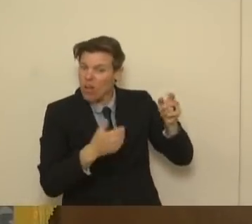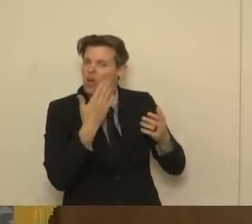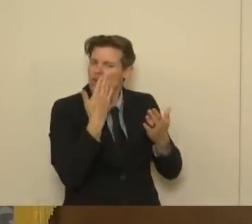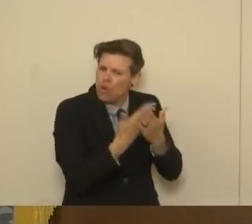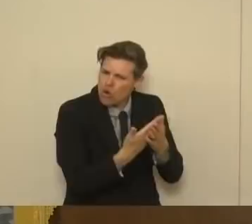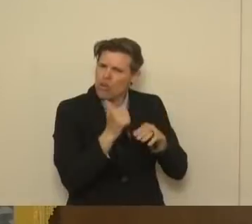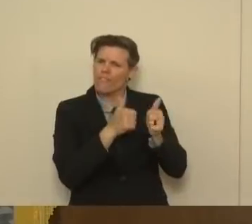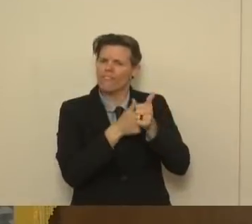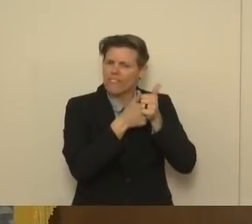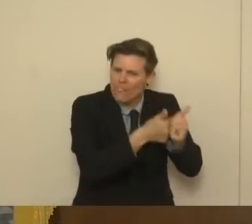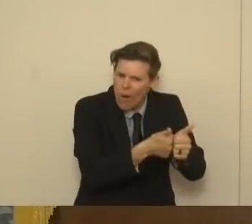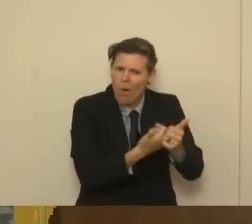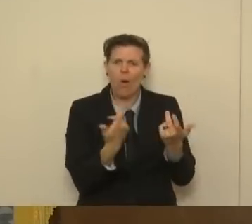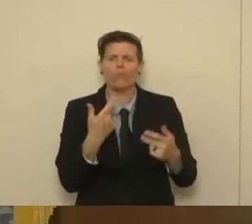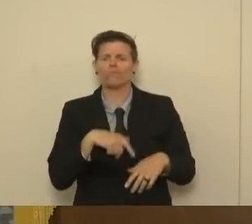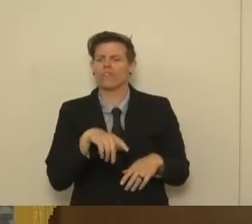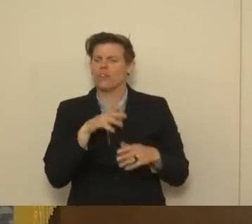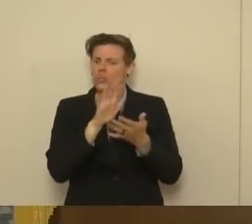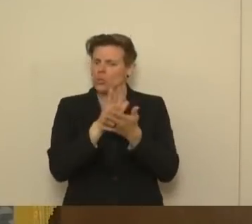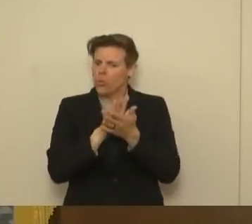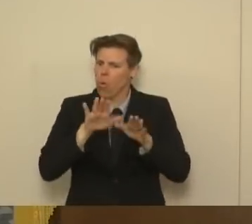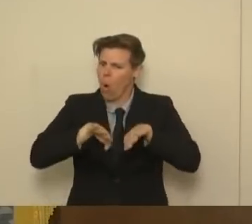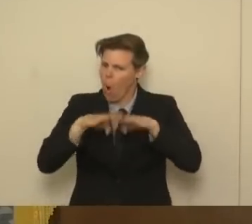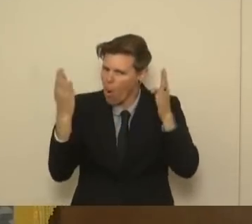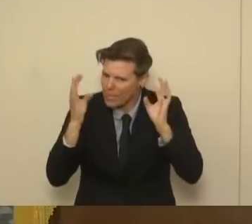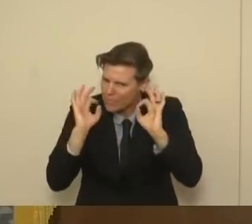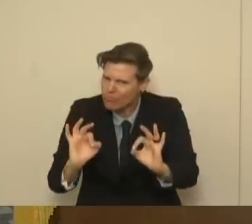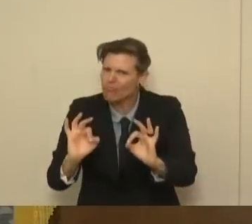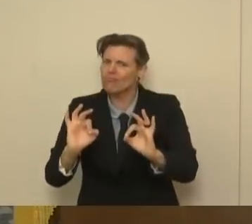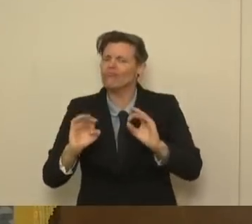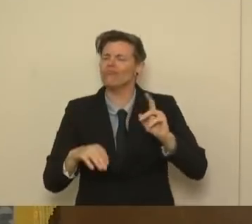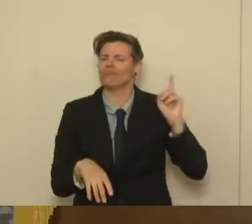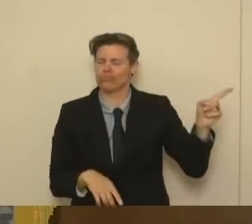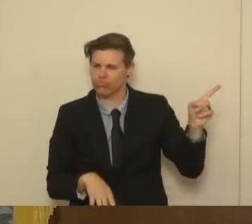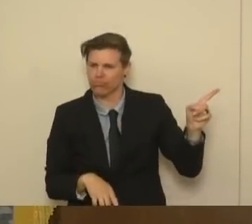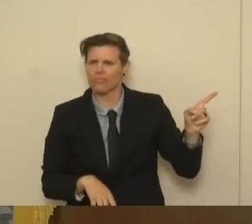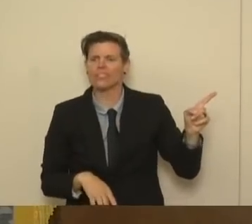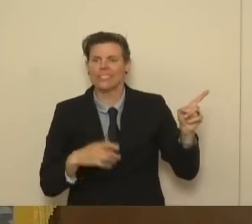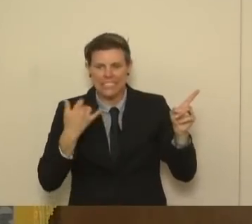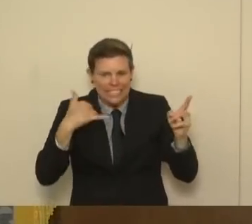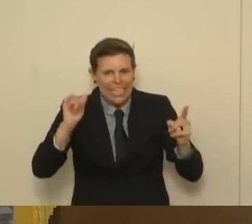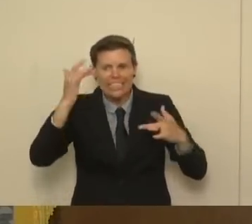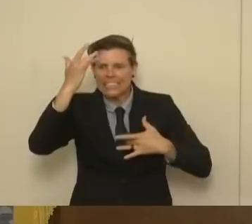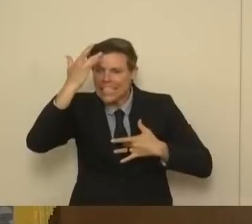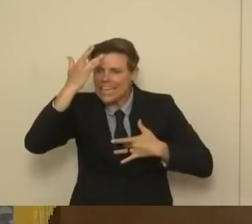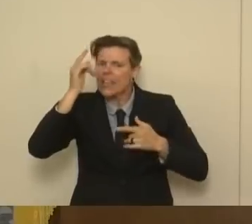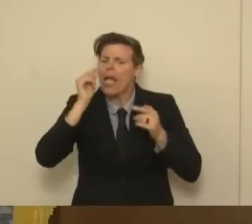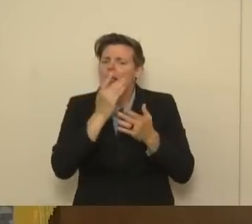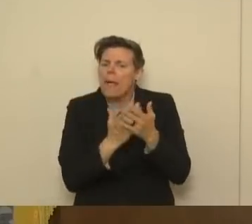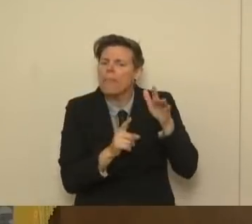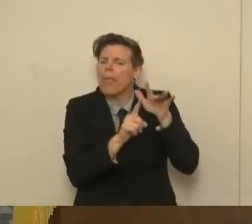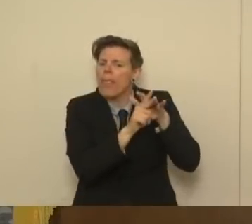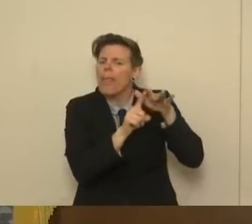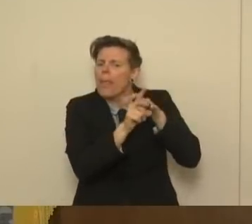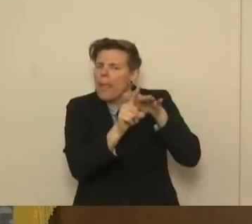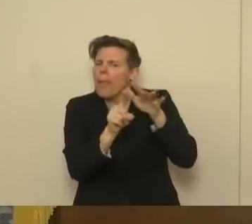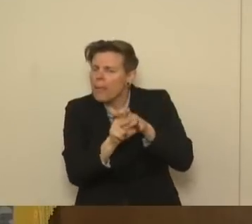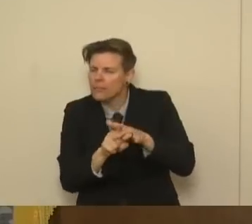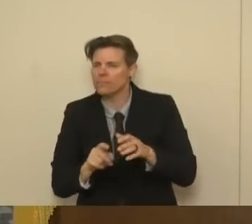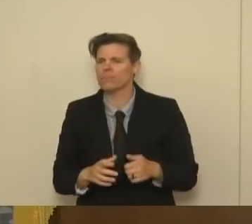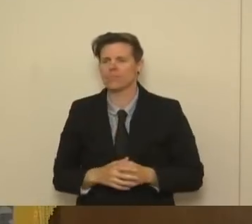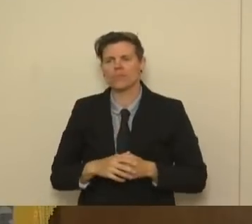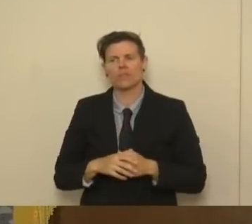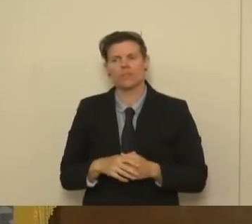So here's the message to parents. We are going to keep promoting what's safe. We're going to go